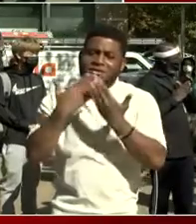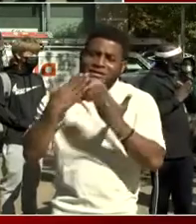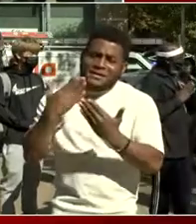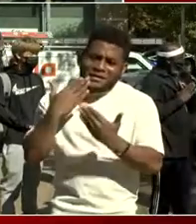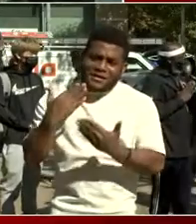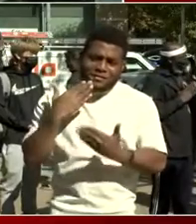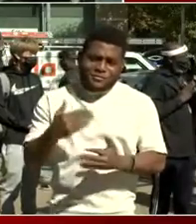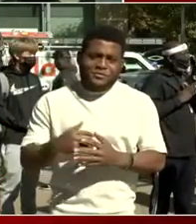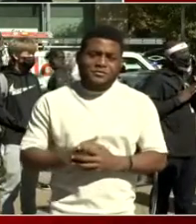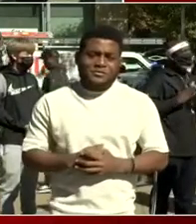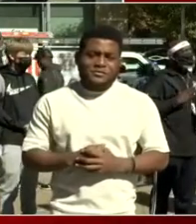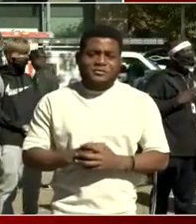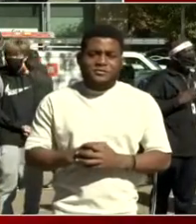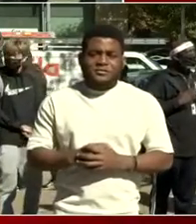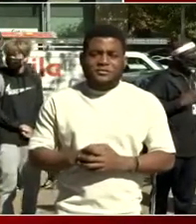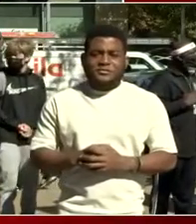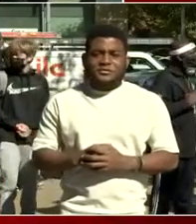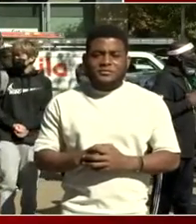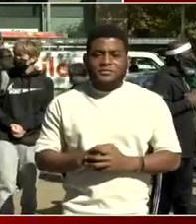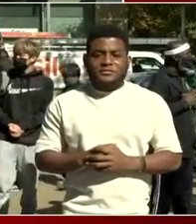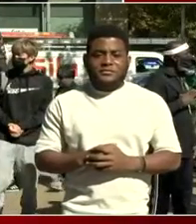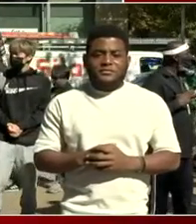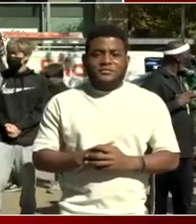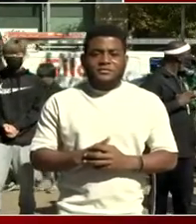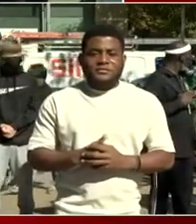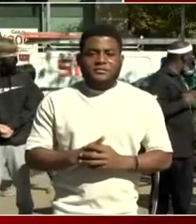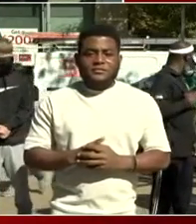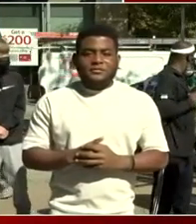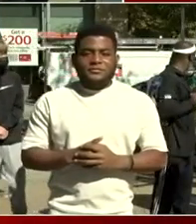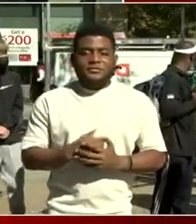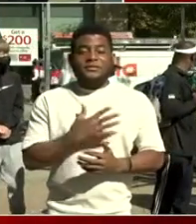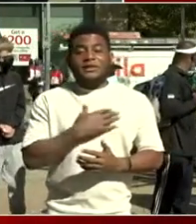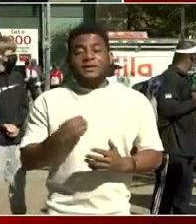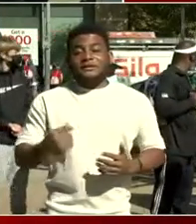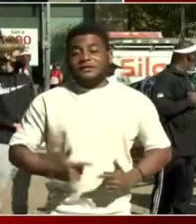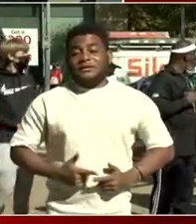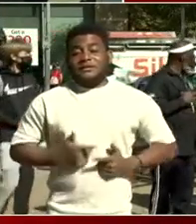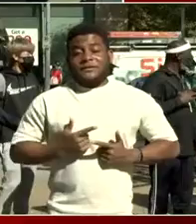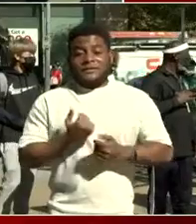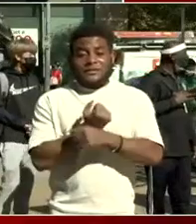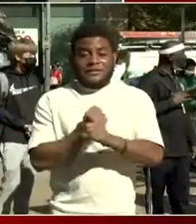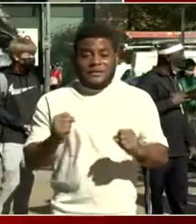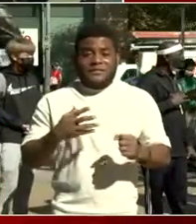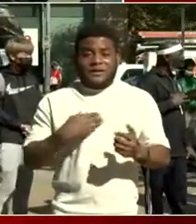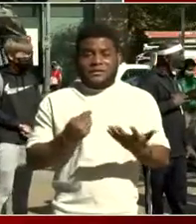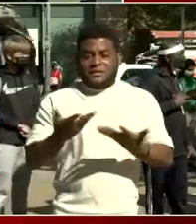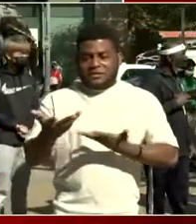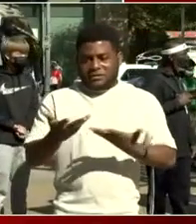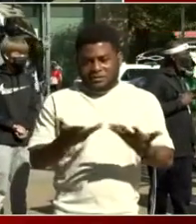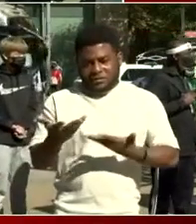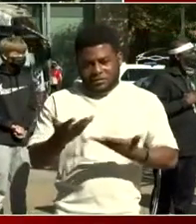of the Office of Neighborhood Safety and Engagement. So with that, Chief Conti.